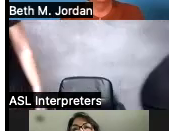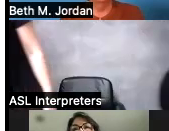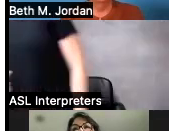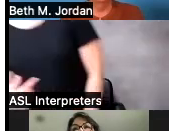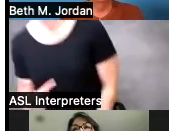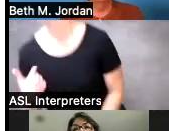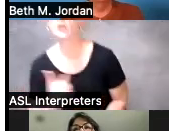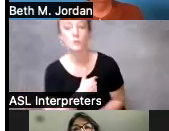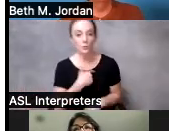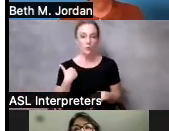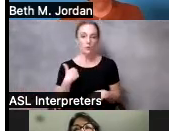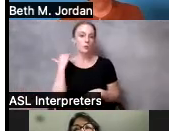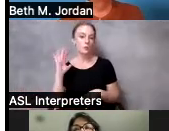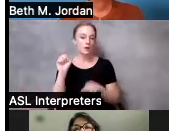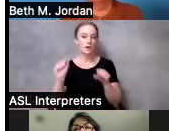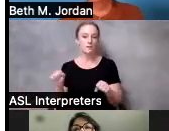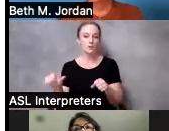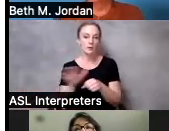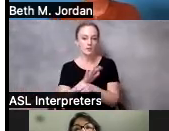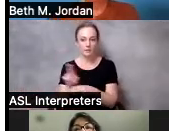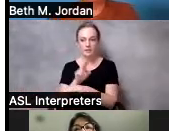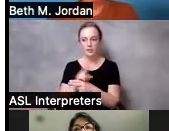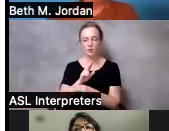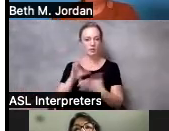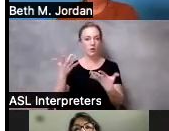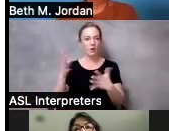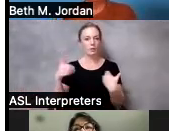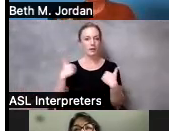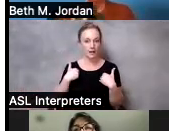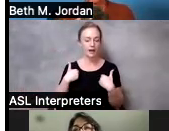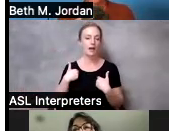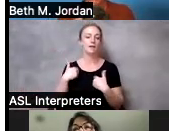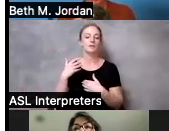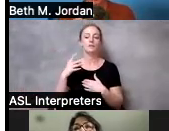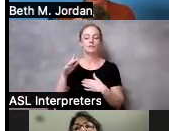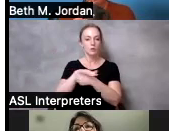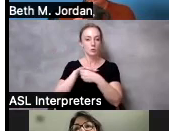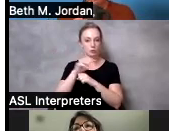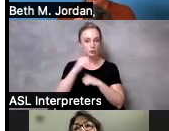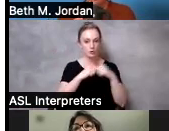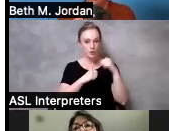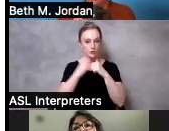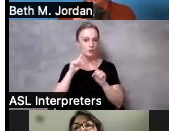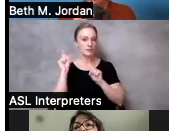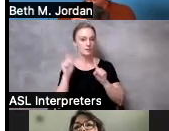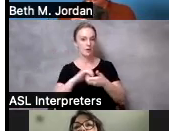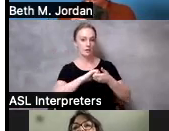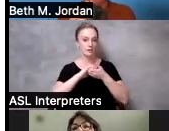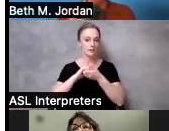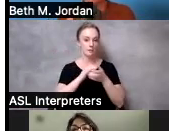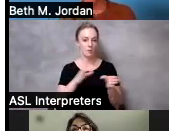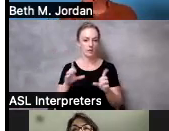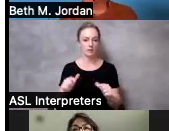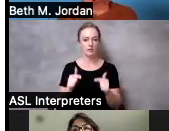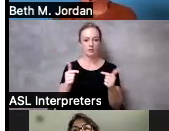existing local governance structures to respond in a collaborative manner. I'll now turn it over to Dr. Lauren Mary to discuss planning